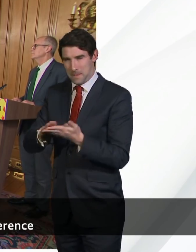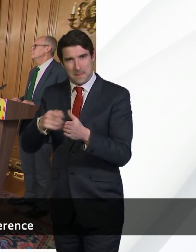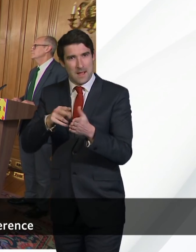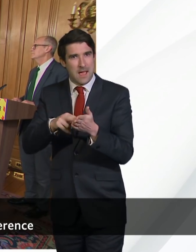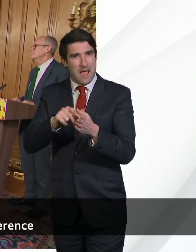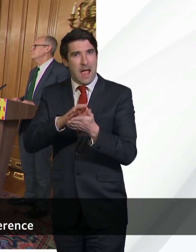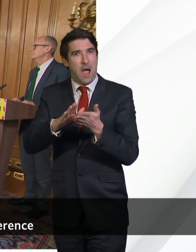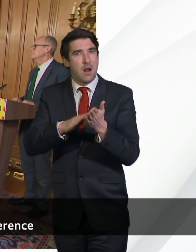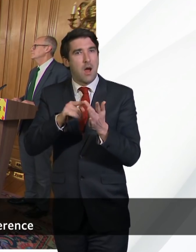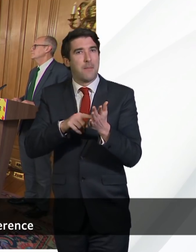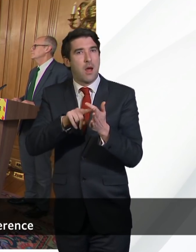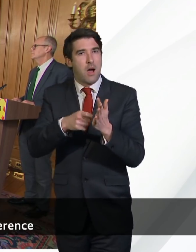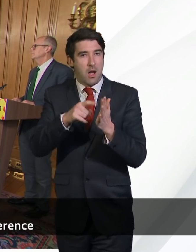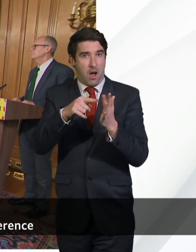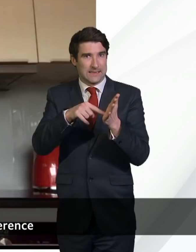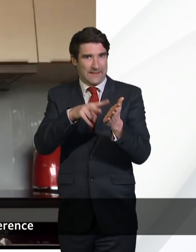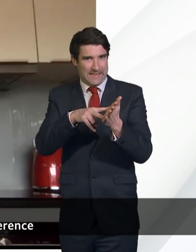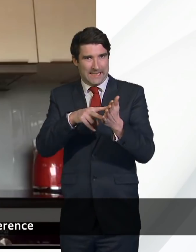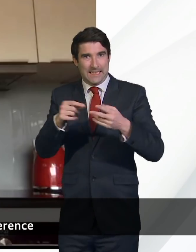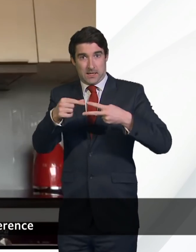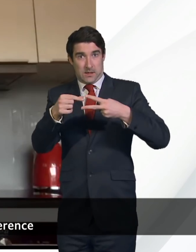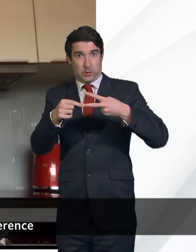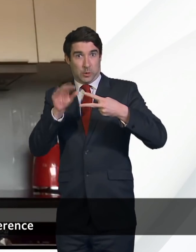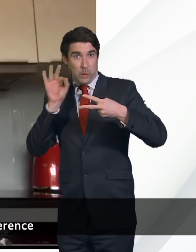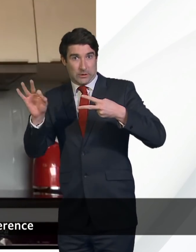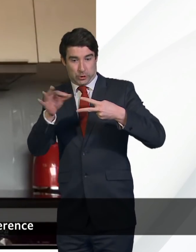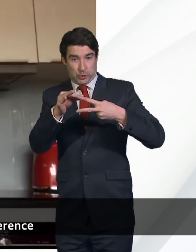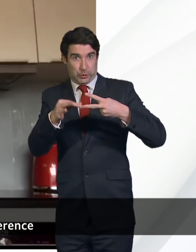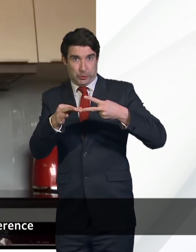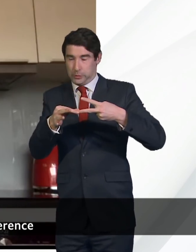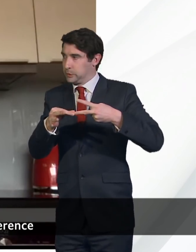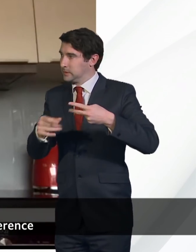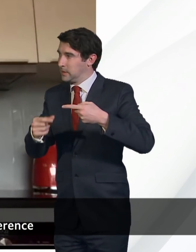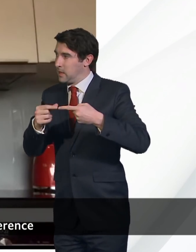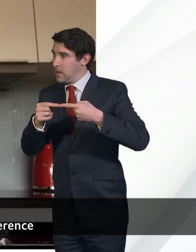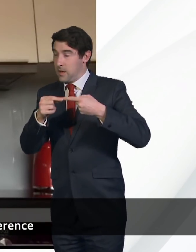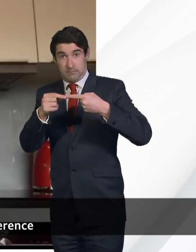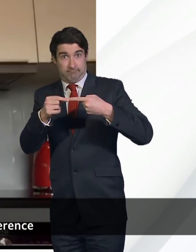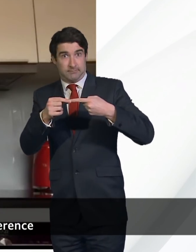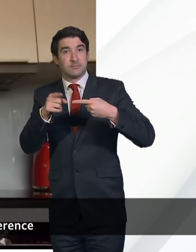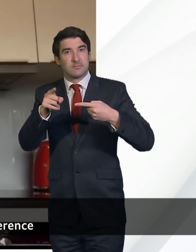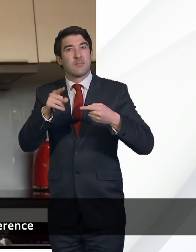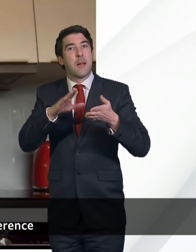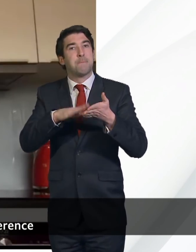Thank you, Foreign Secretary. 2 questions for you. Today, Greater Manchester Police revealed that last weekend they received reports of more than